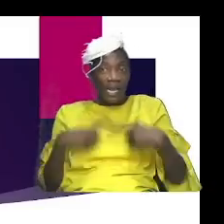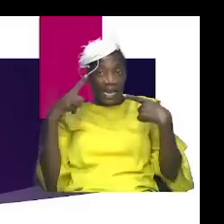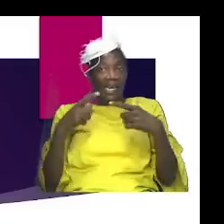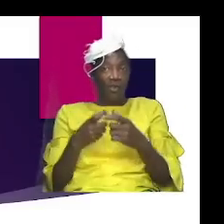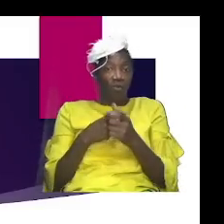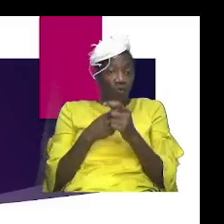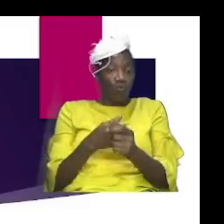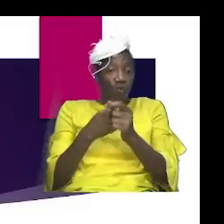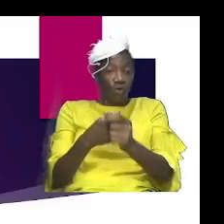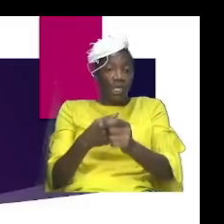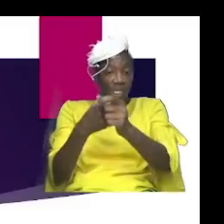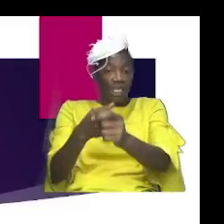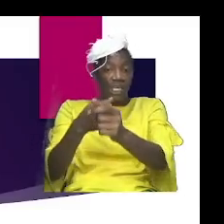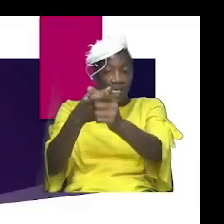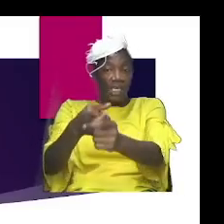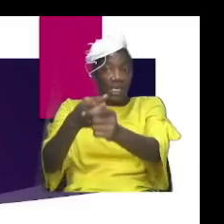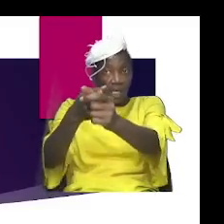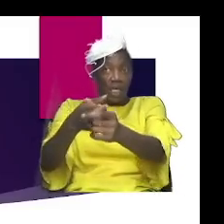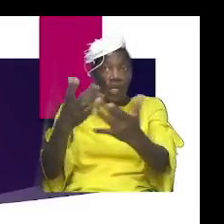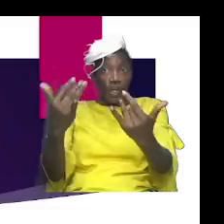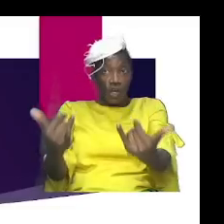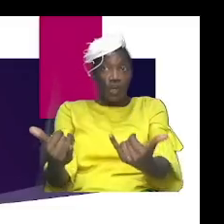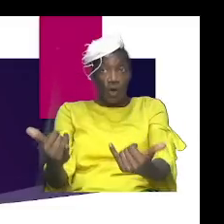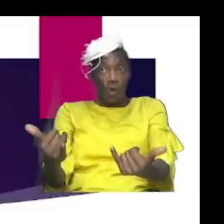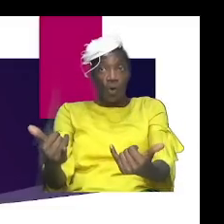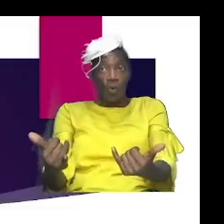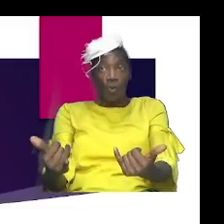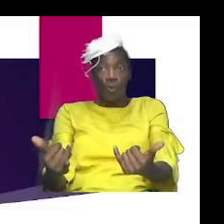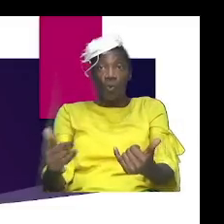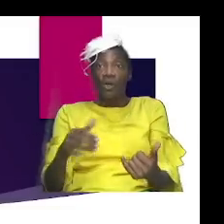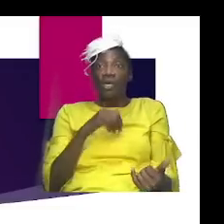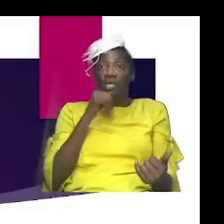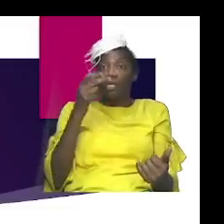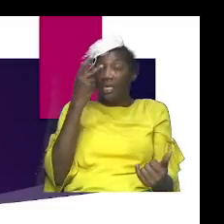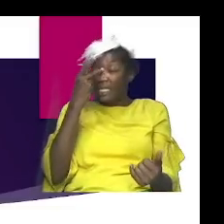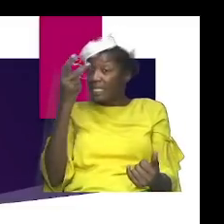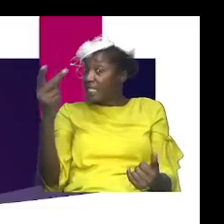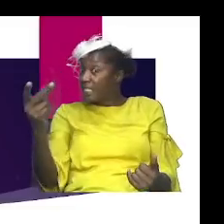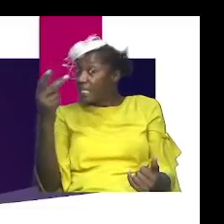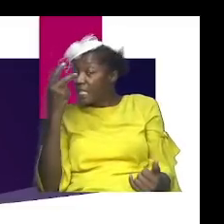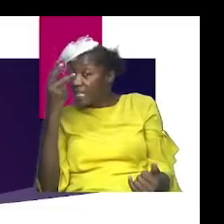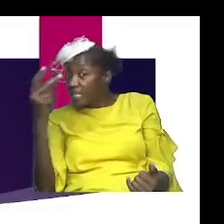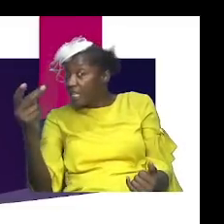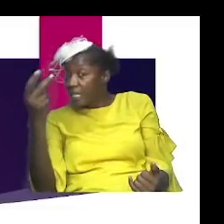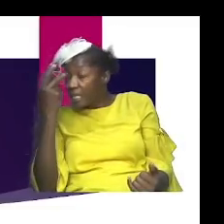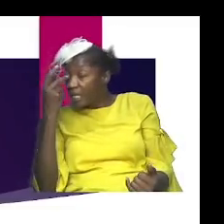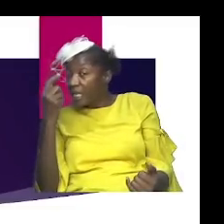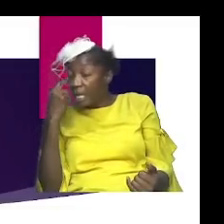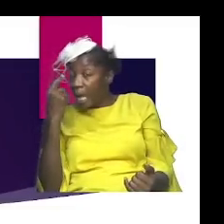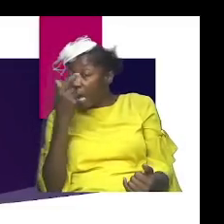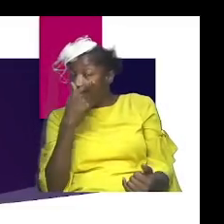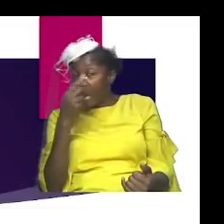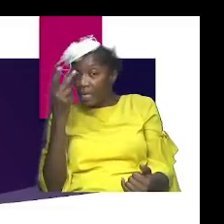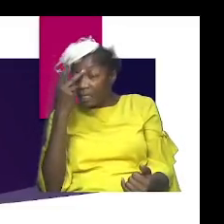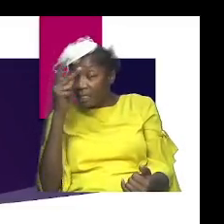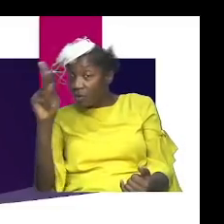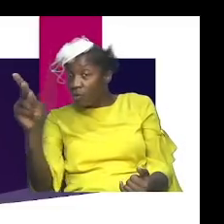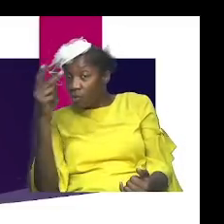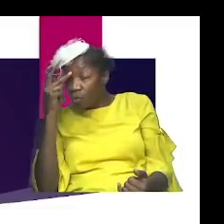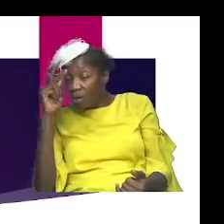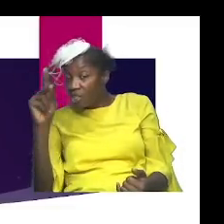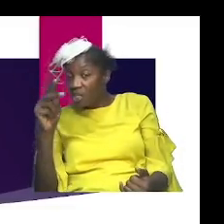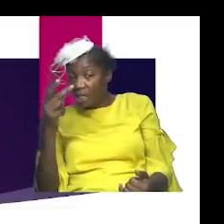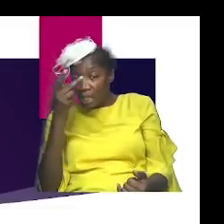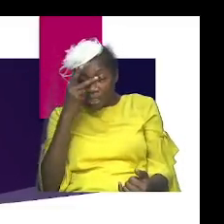race right now. Those unseen eyes, they are there watching. Watching if we are going over into the other